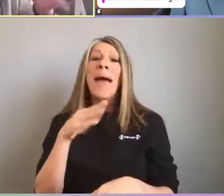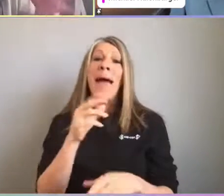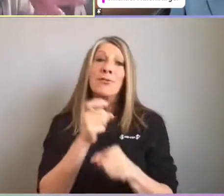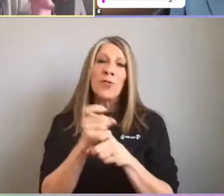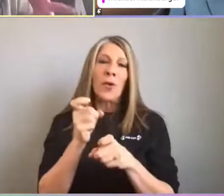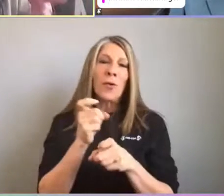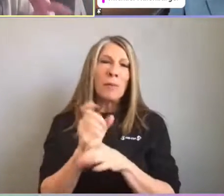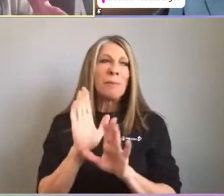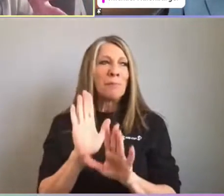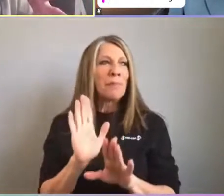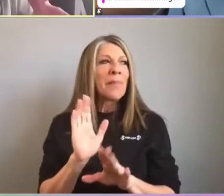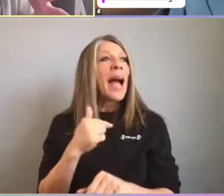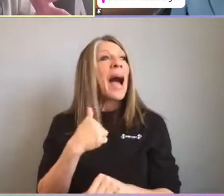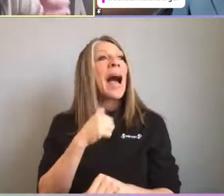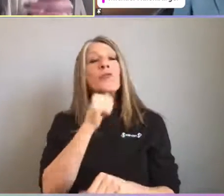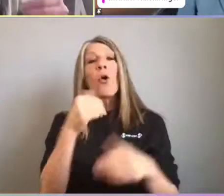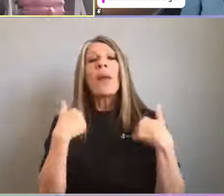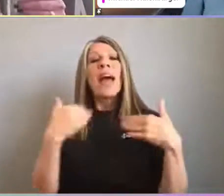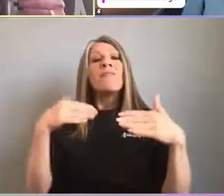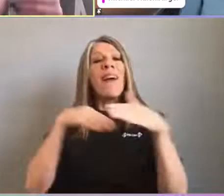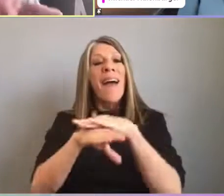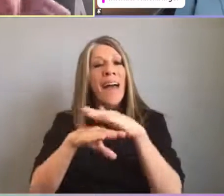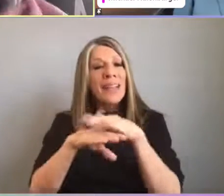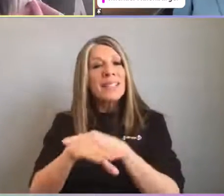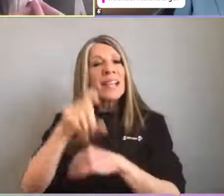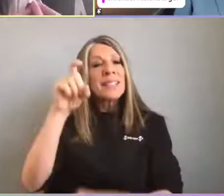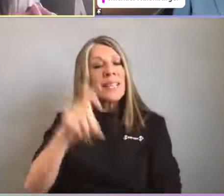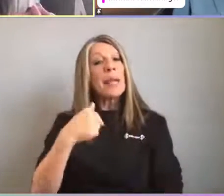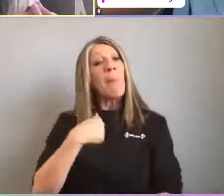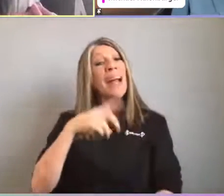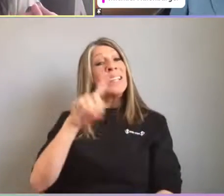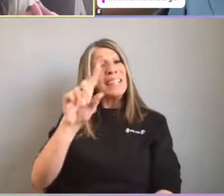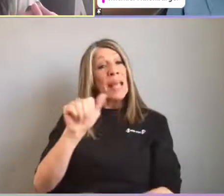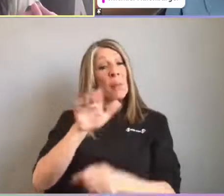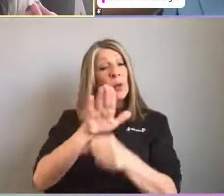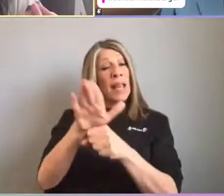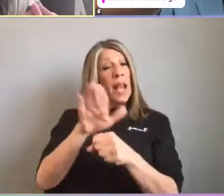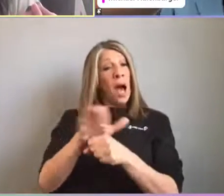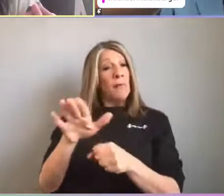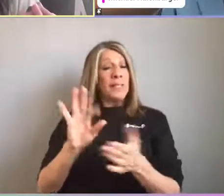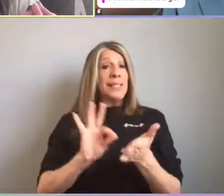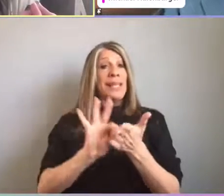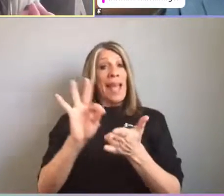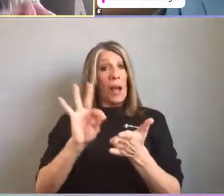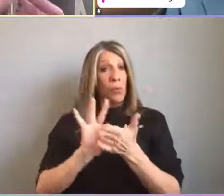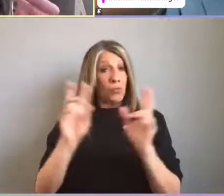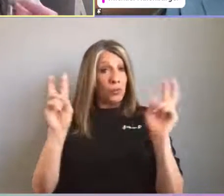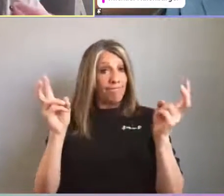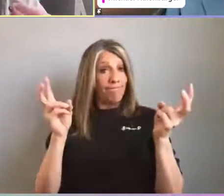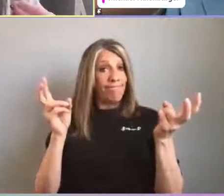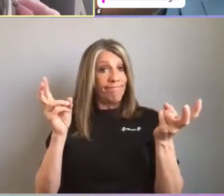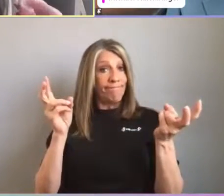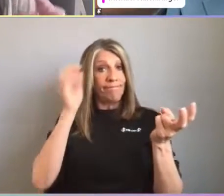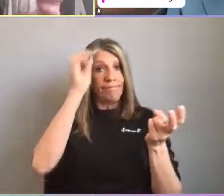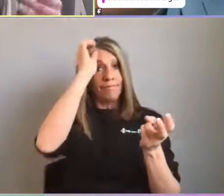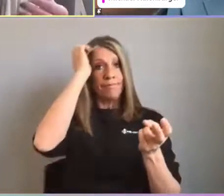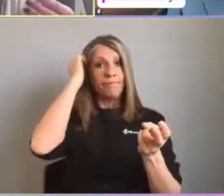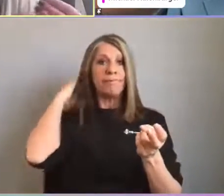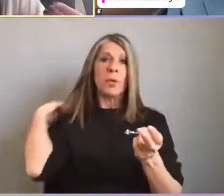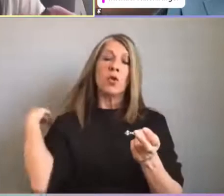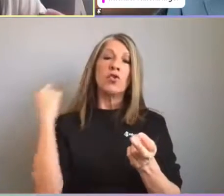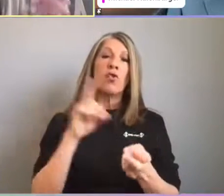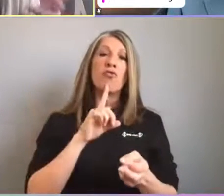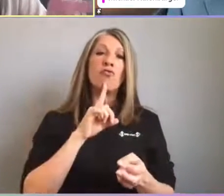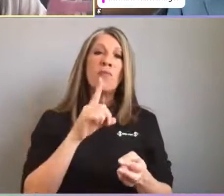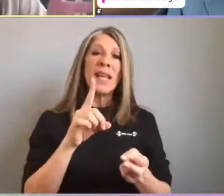point is, I don't have access needs. So am I disabled enough to count as that, of that? So breaking